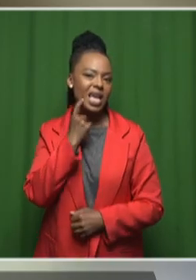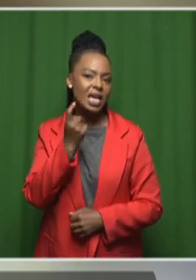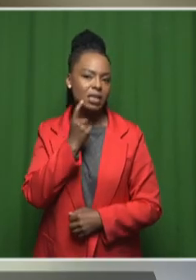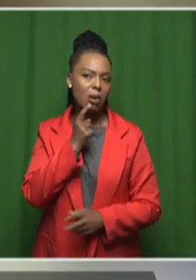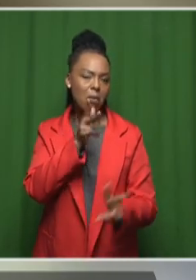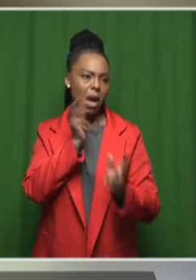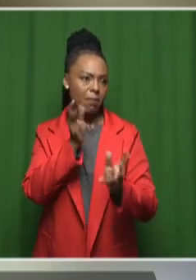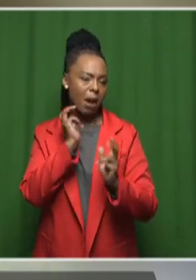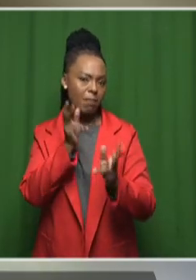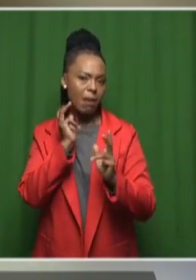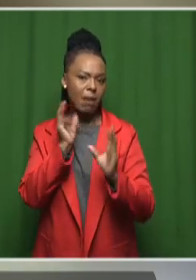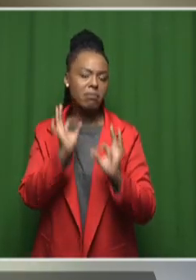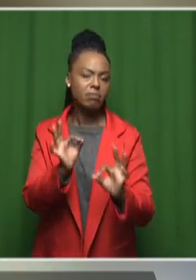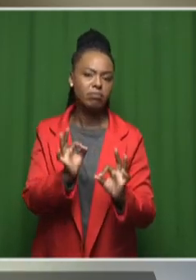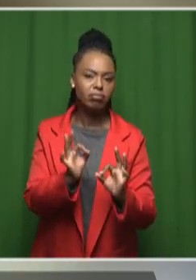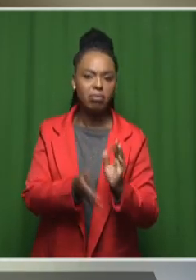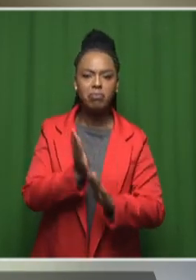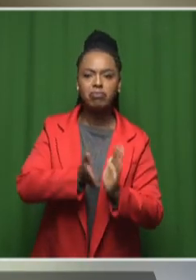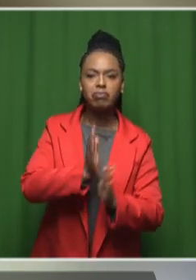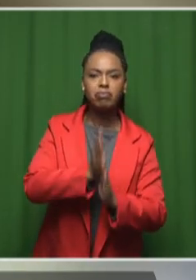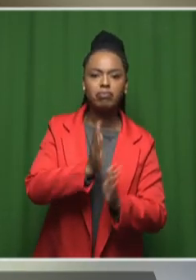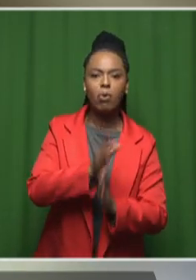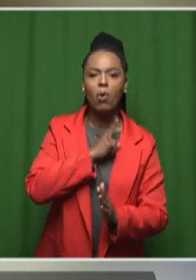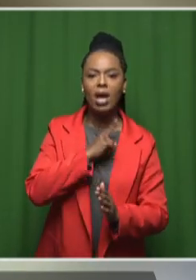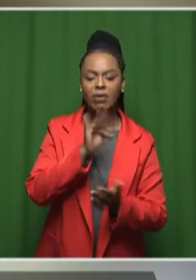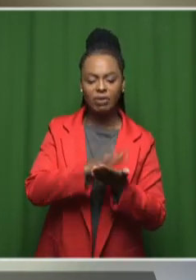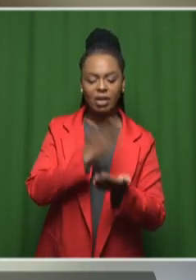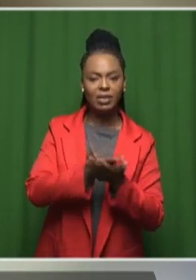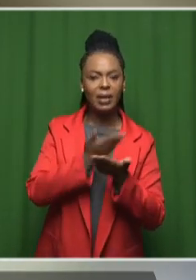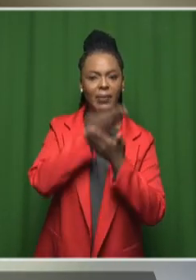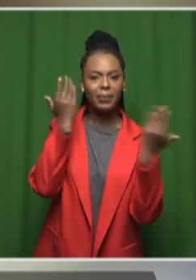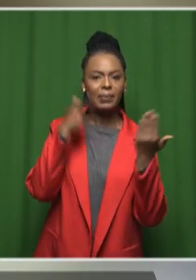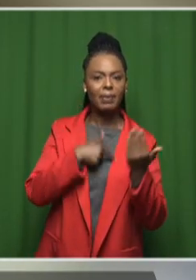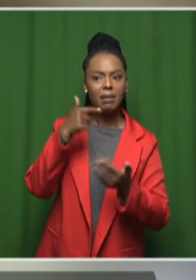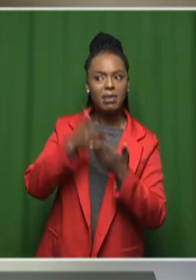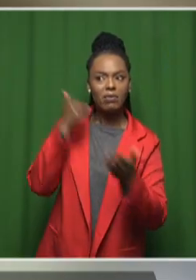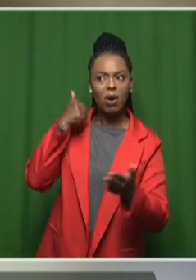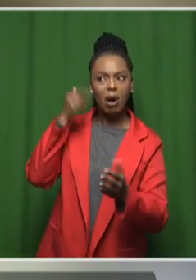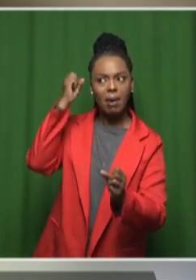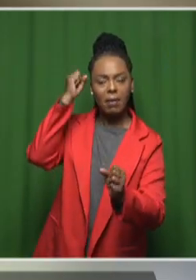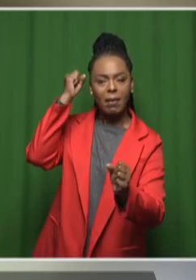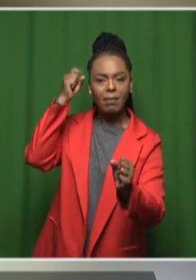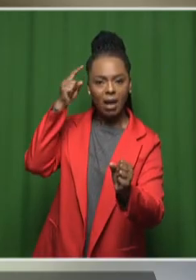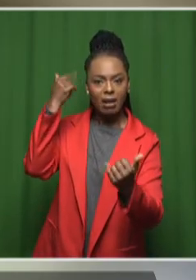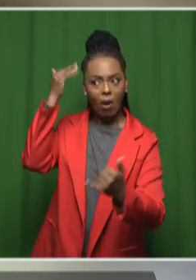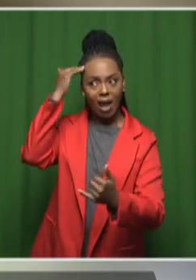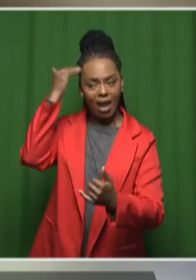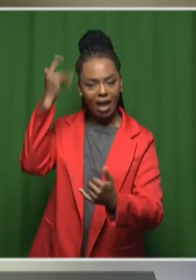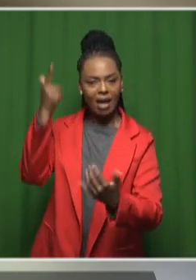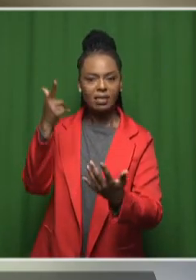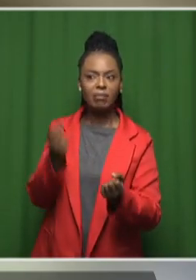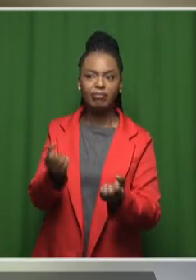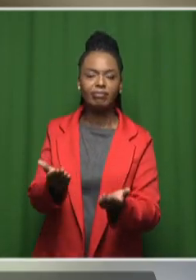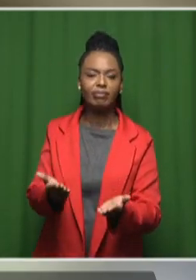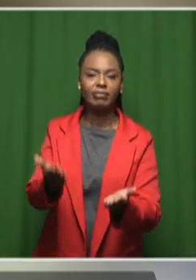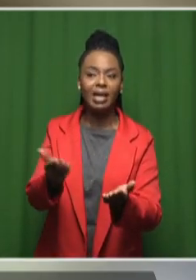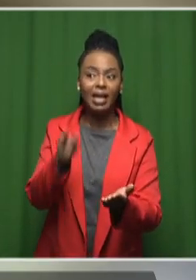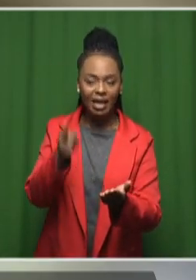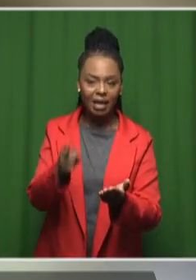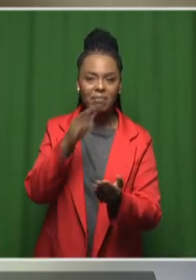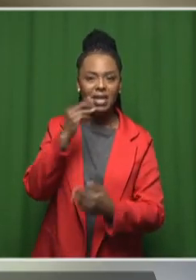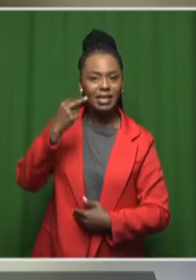ingest. And if people are not having to translate things in their heads before accessing digital services, if people are not having to do that